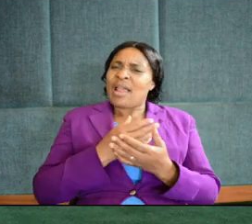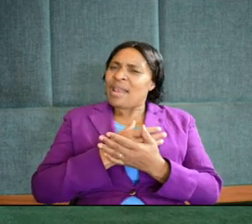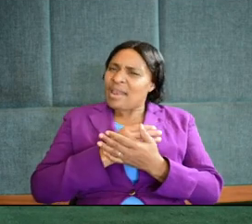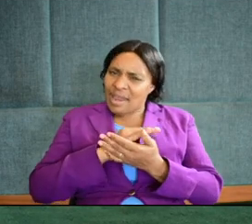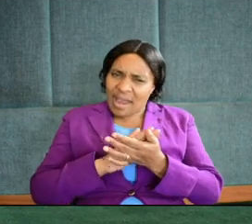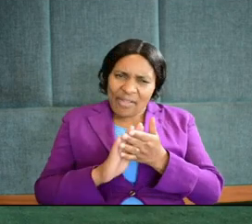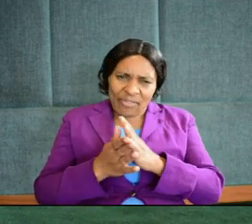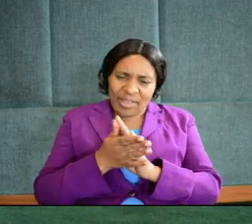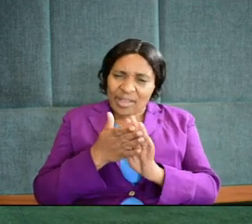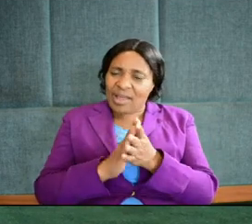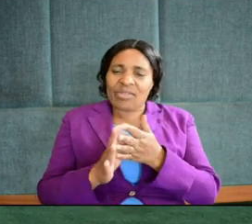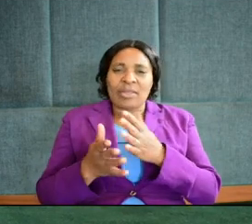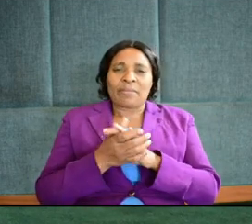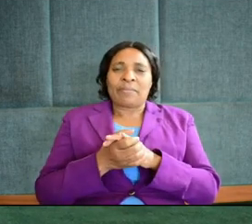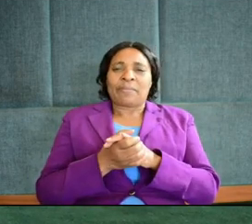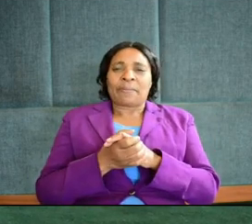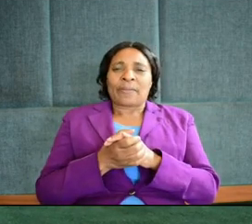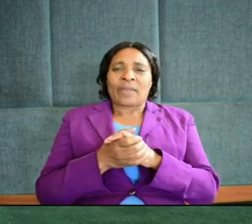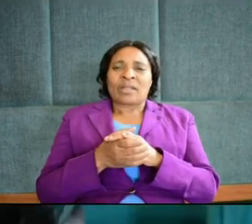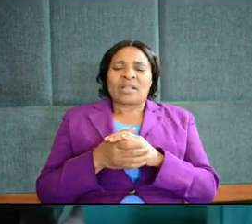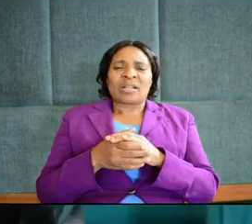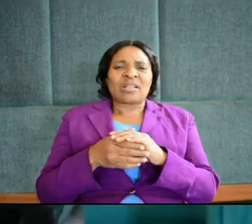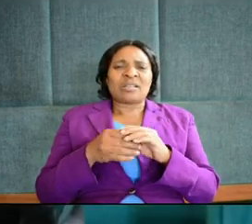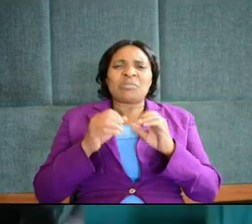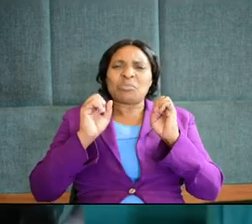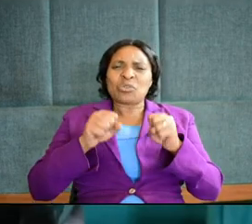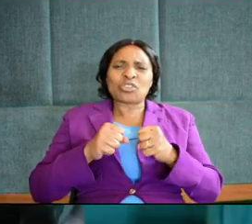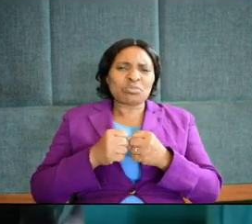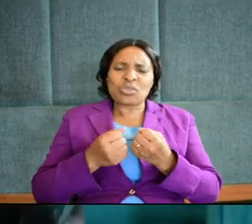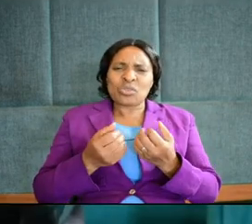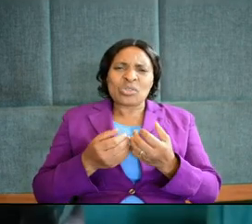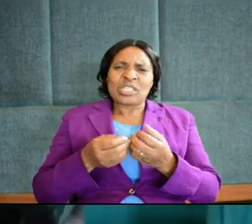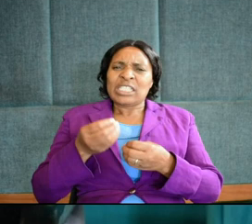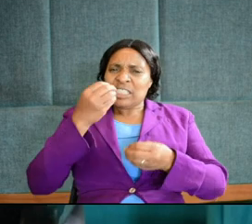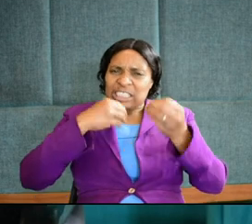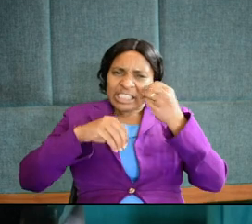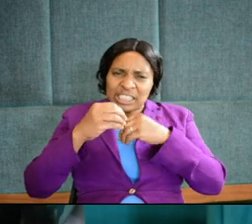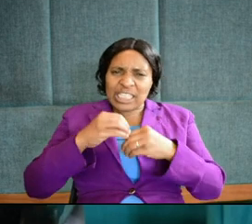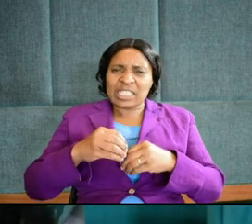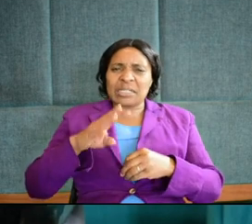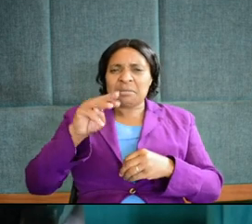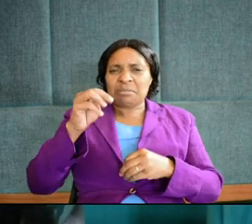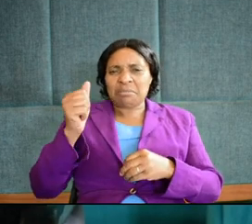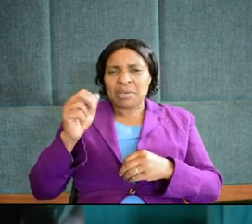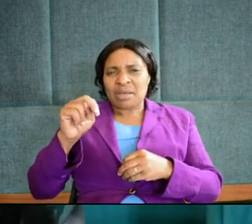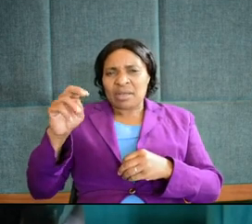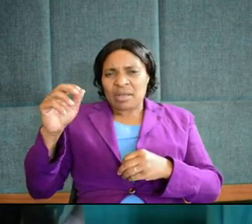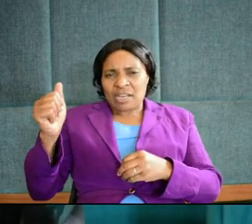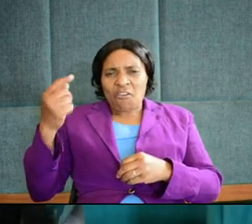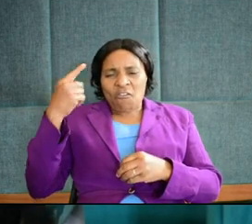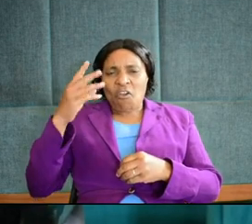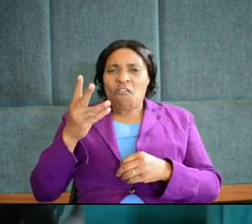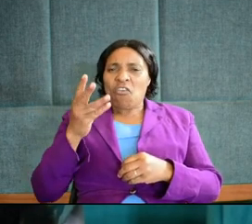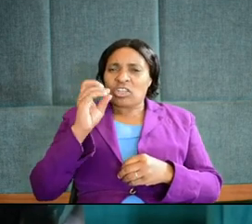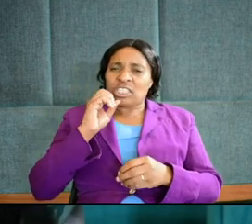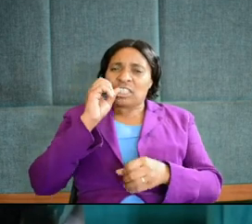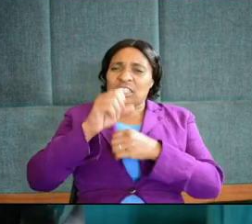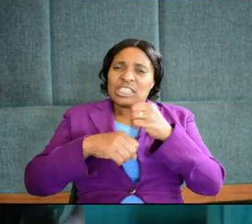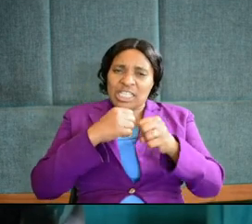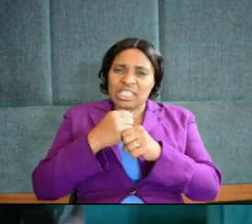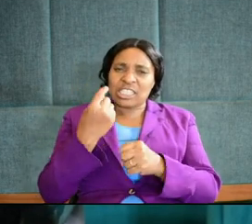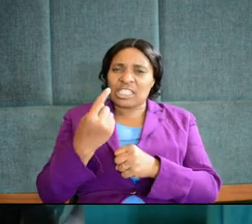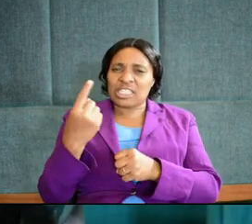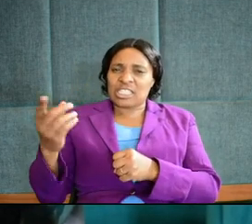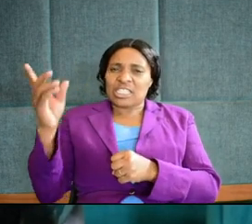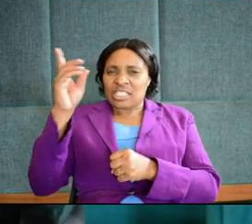no pomegranates. We detest manna. We've eaten it every day for 40 years. Every single